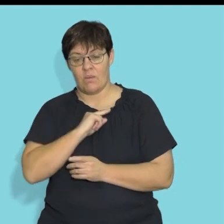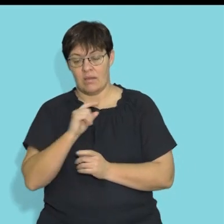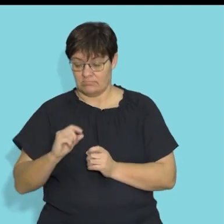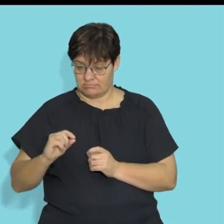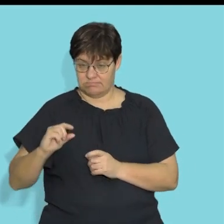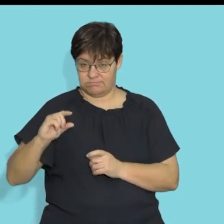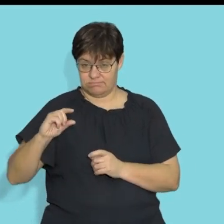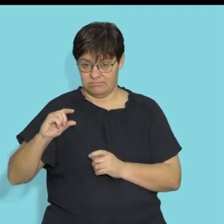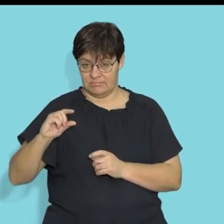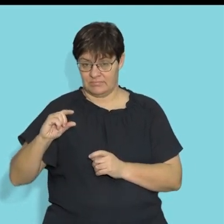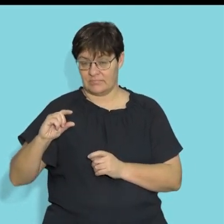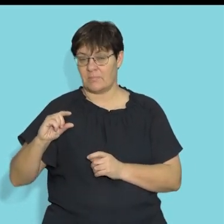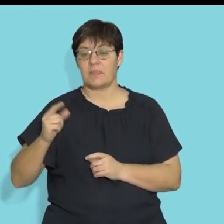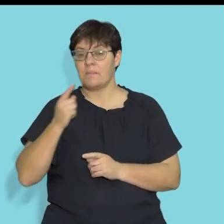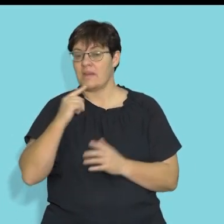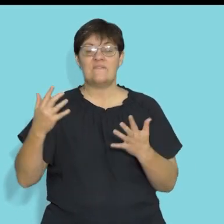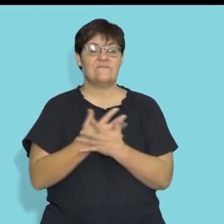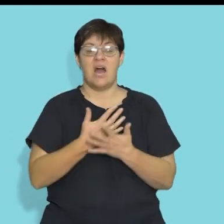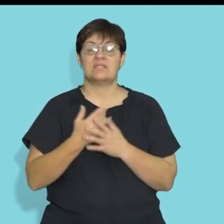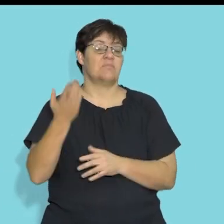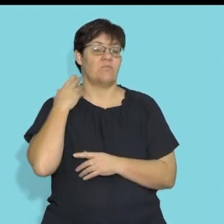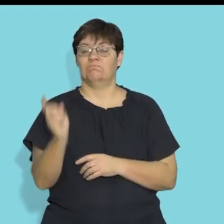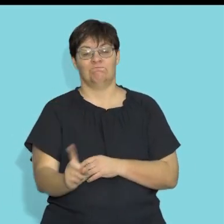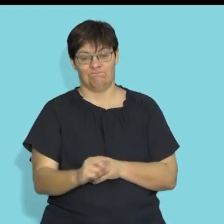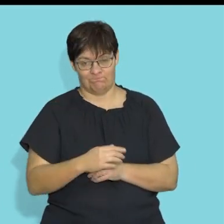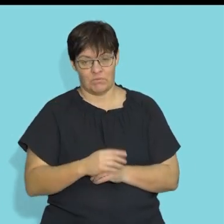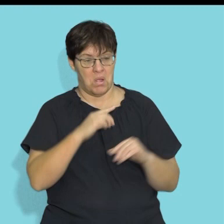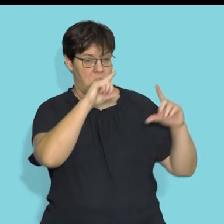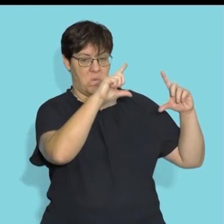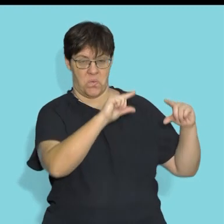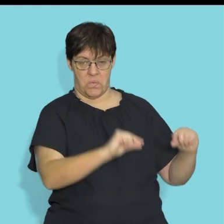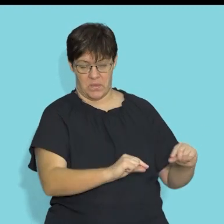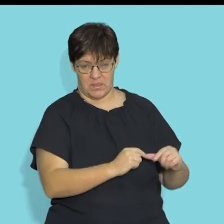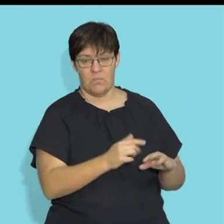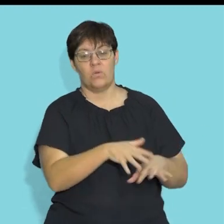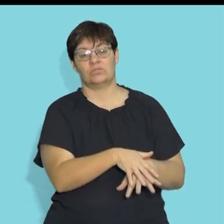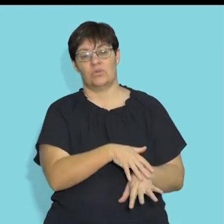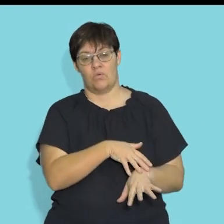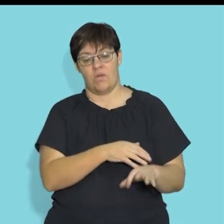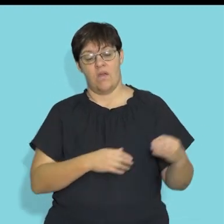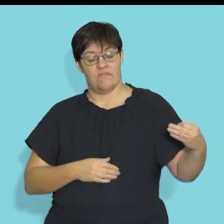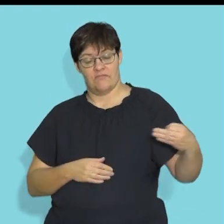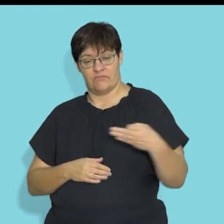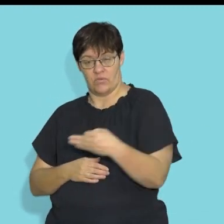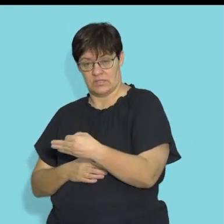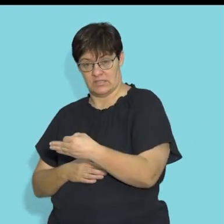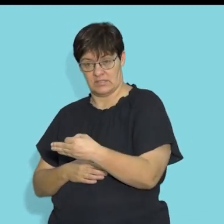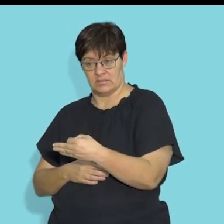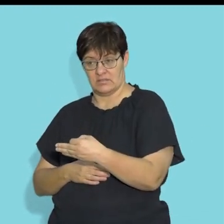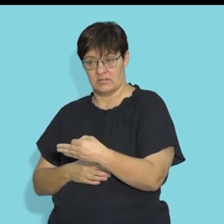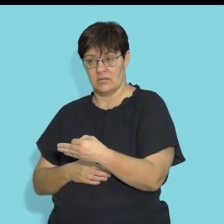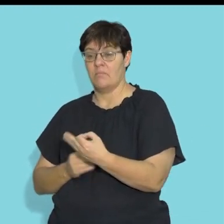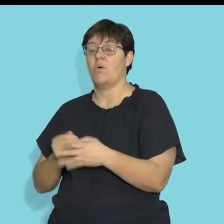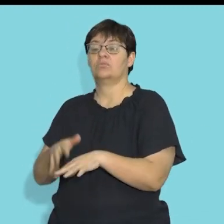increase the rate, it's not as fast as before. So the forward reaction now